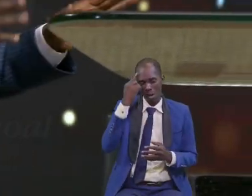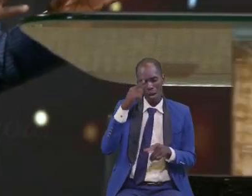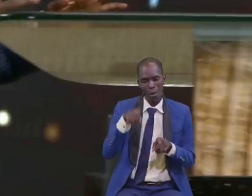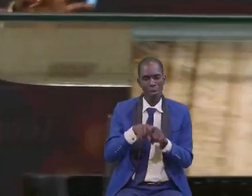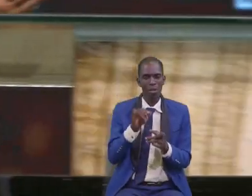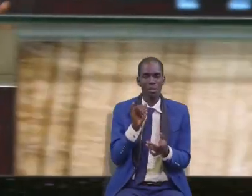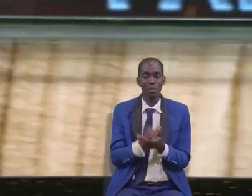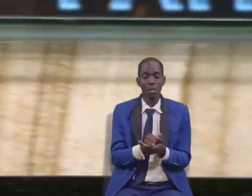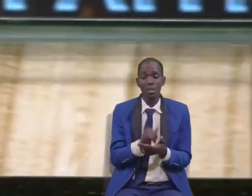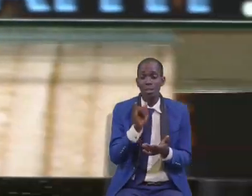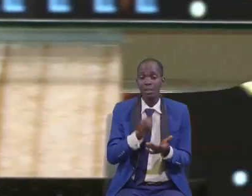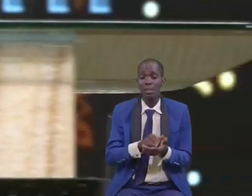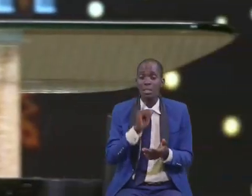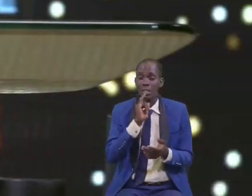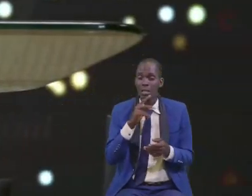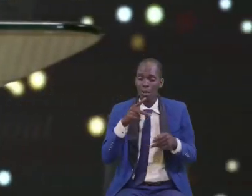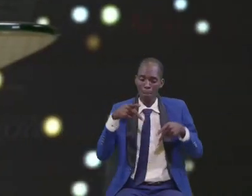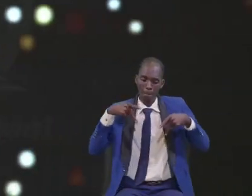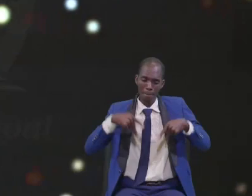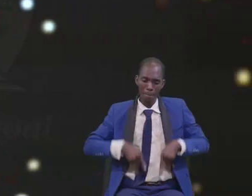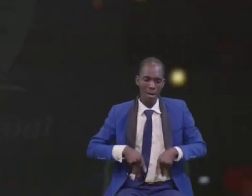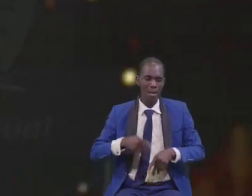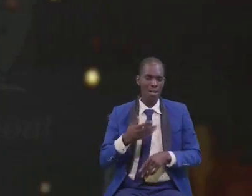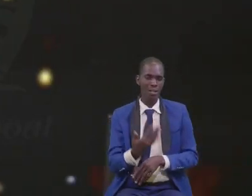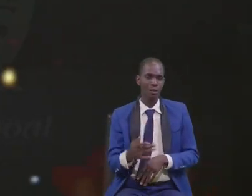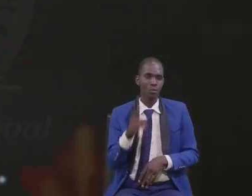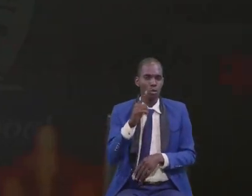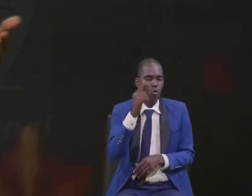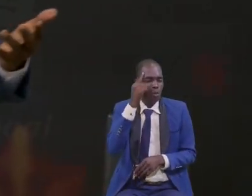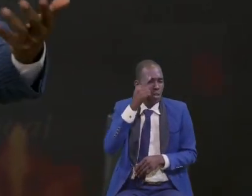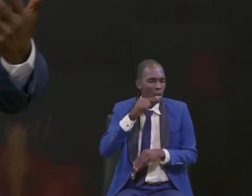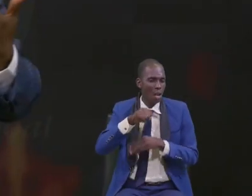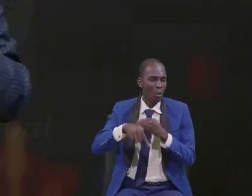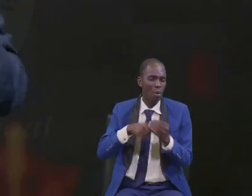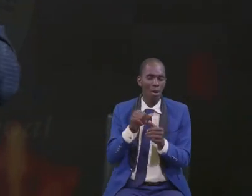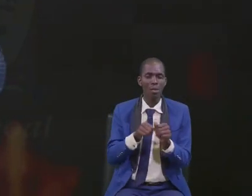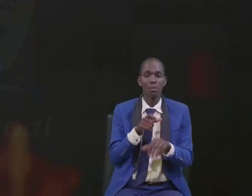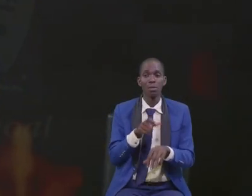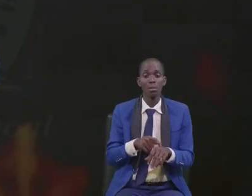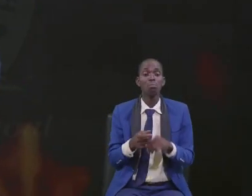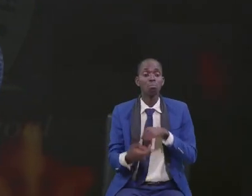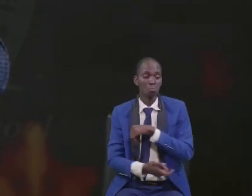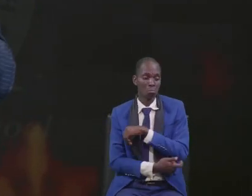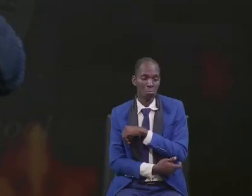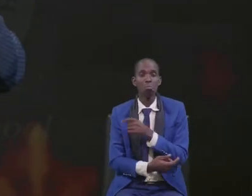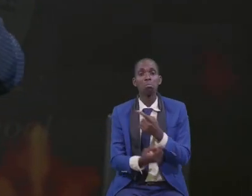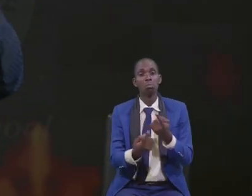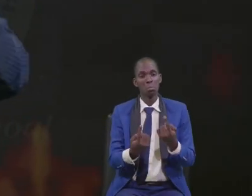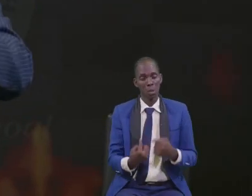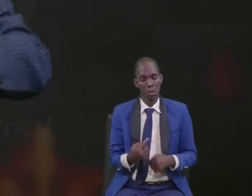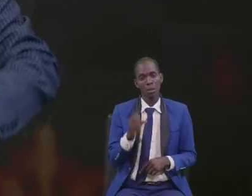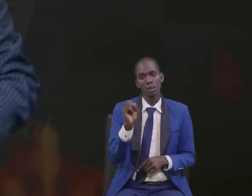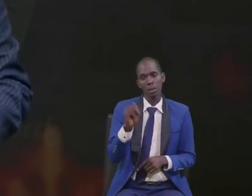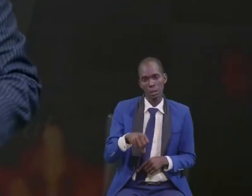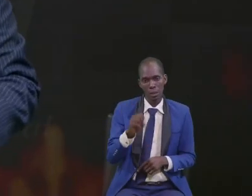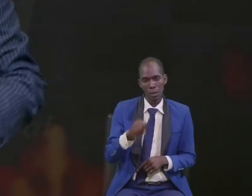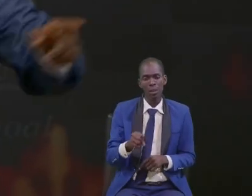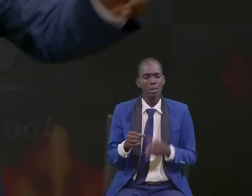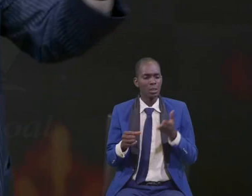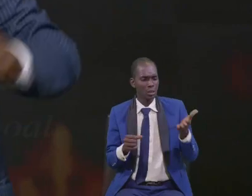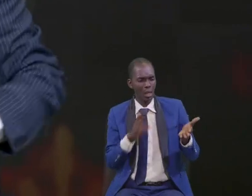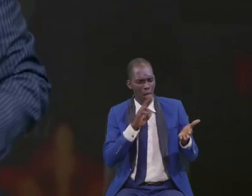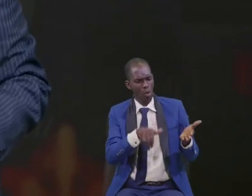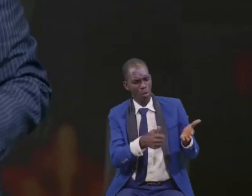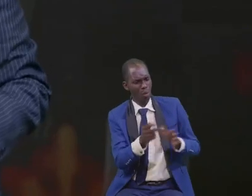the personal thing you think about every time temptation comes. There are other people on